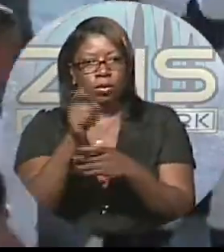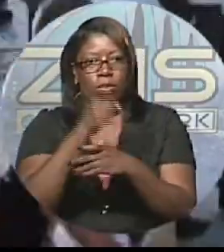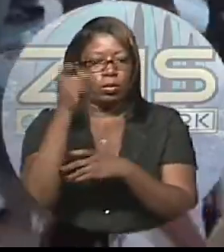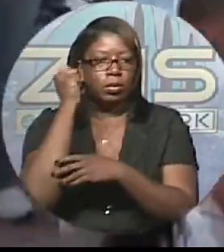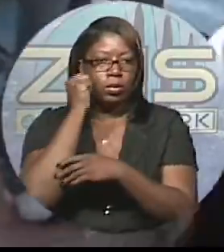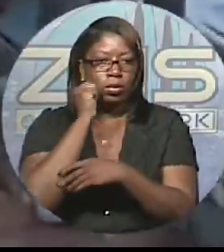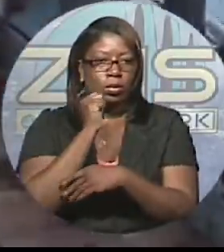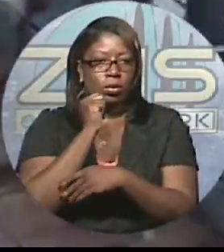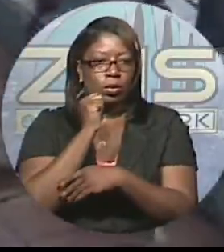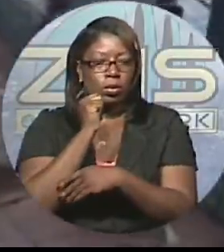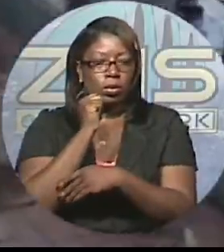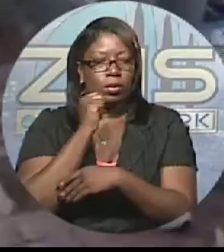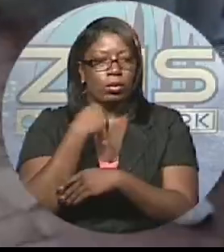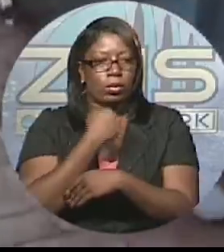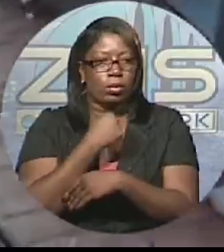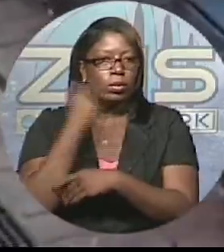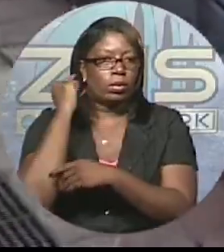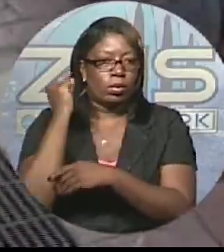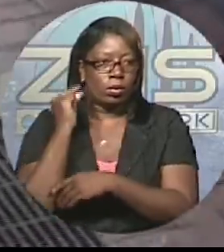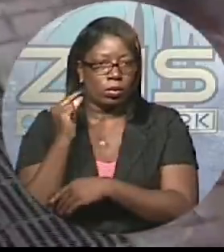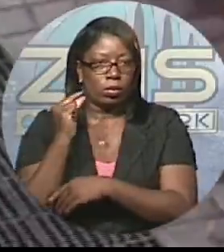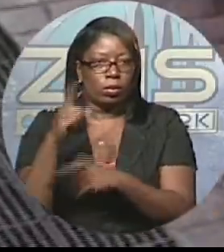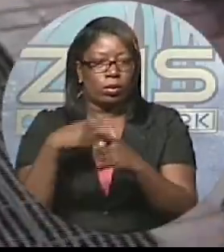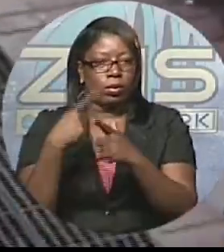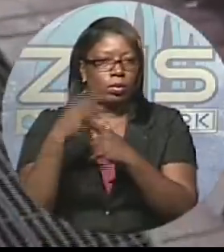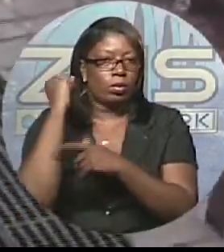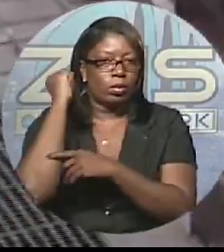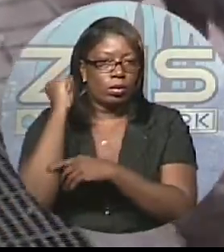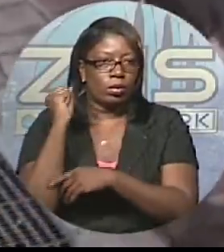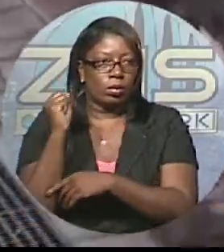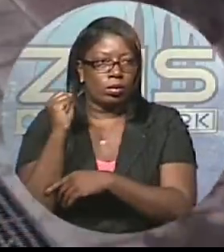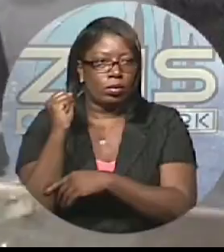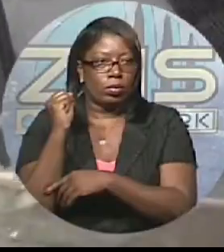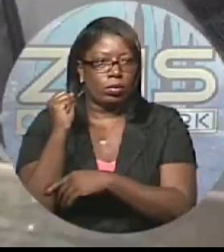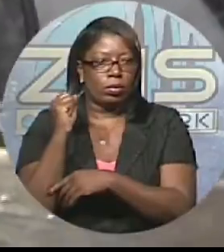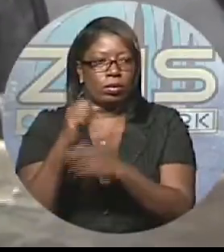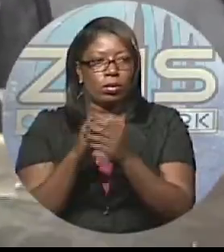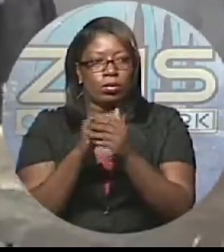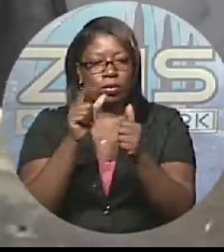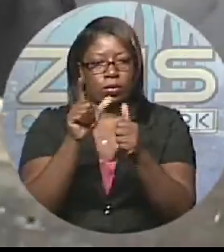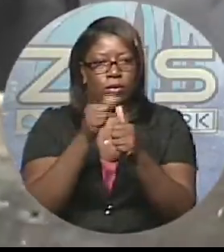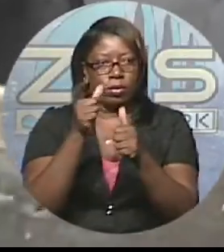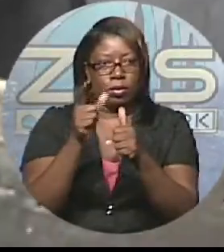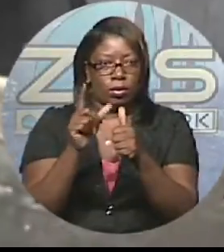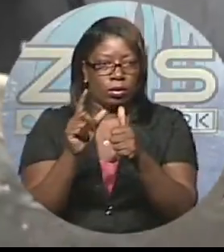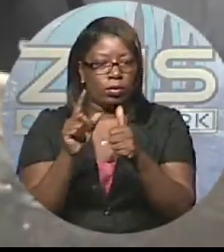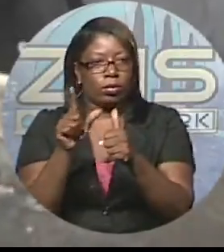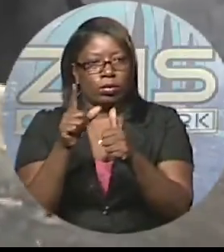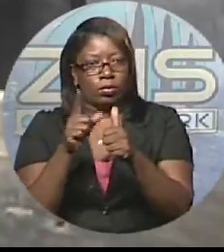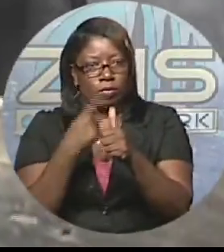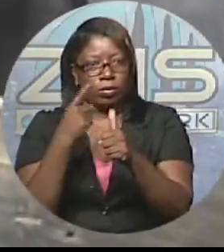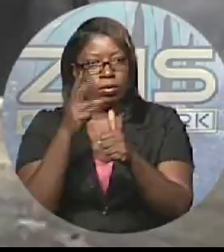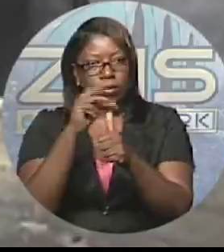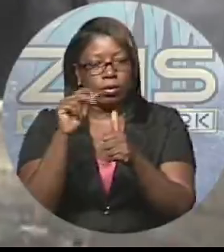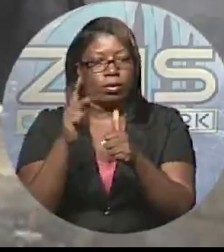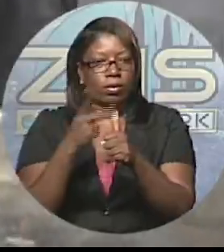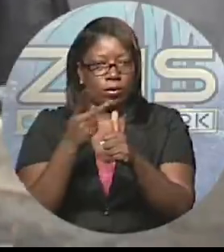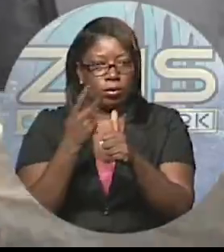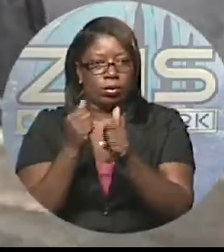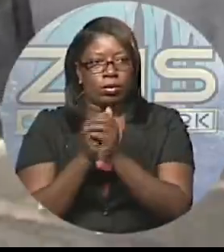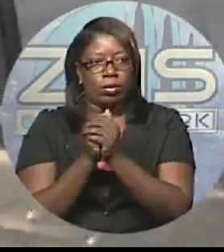seconds, and Sammy Gibson takes the silver in 27.35 seconds. In the 15 to 17 girls, 50 free, Joanna Evans picks up gold